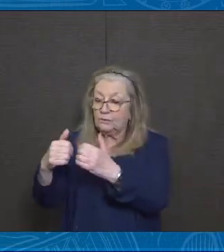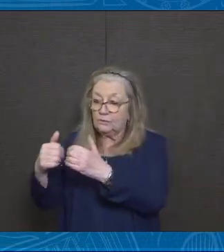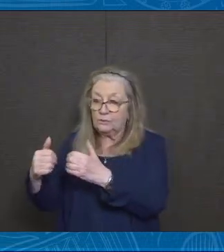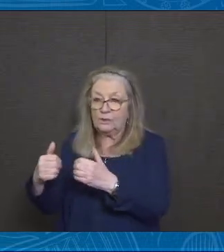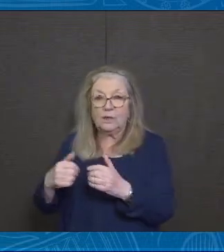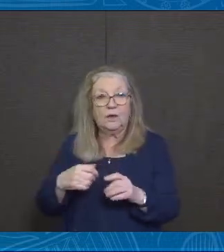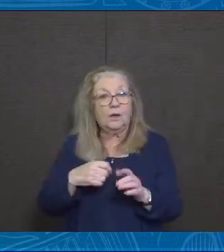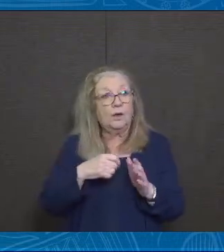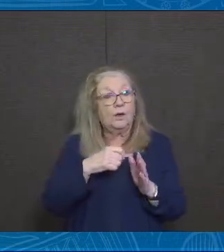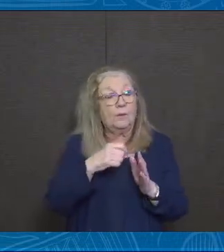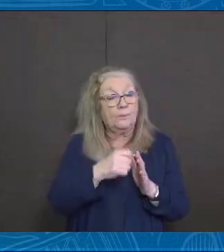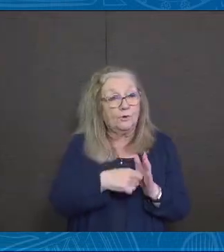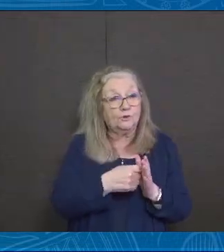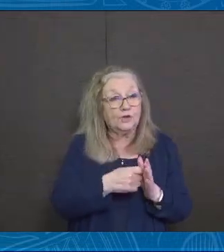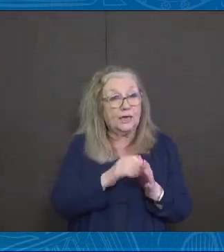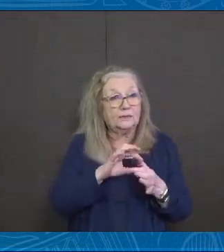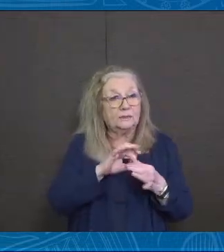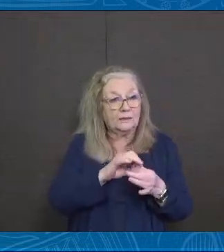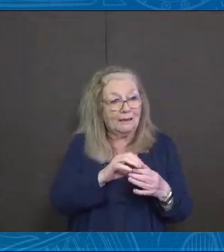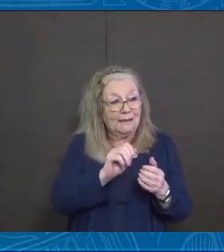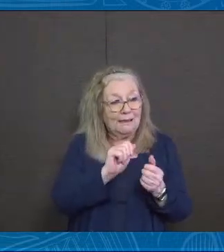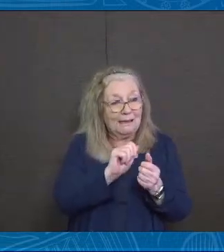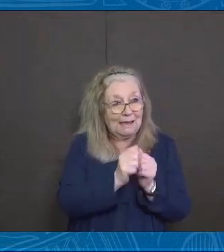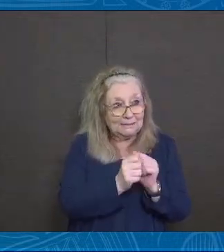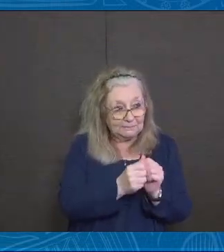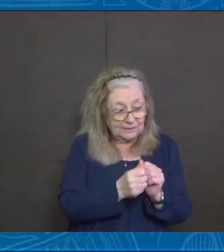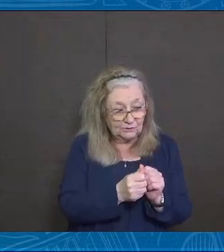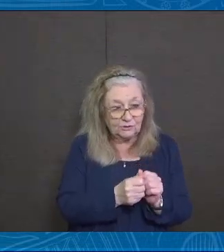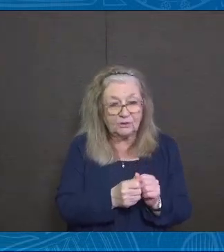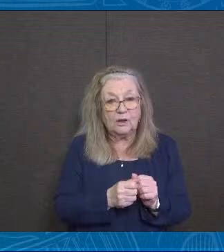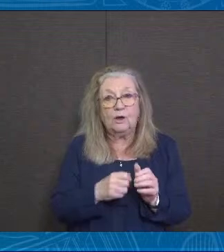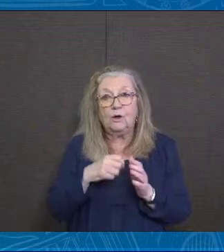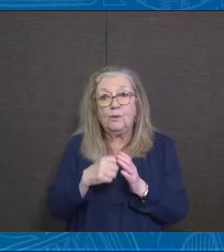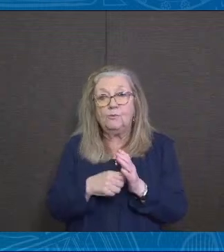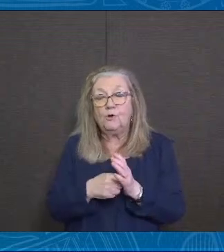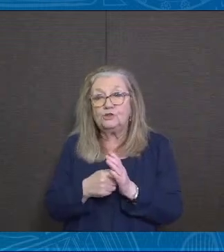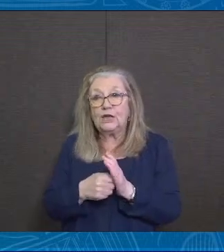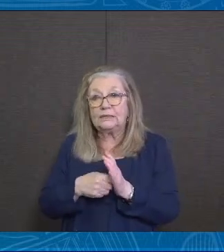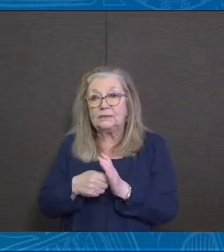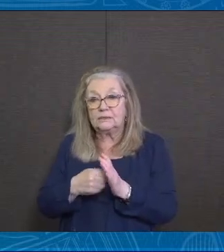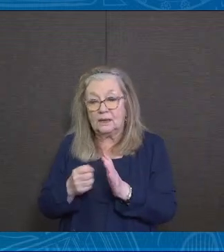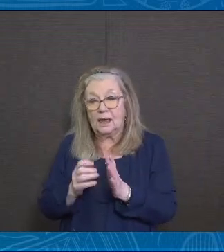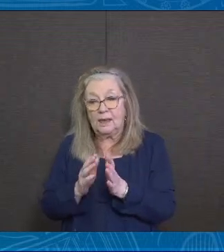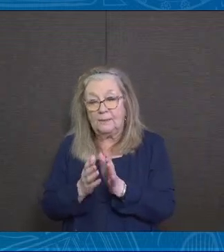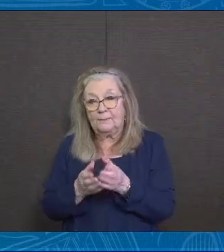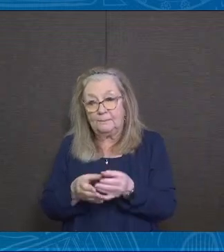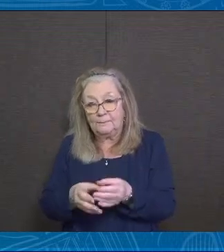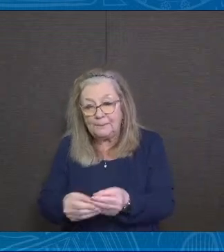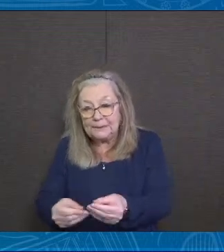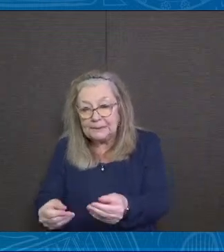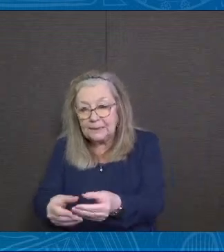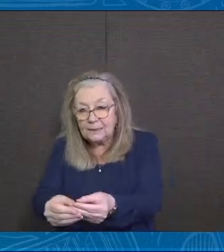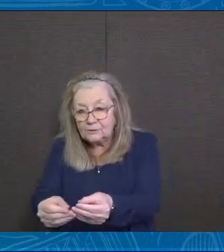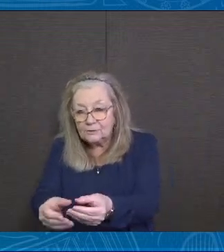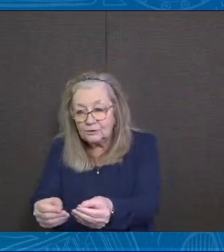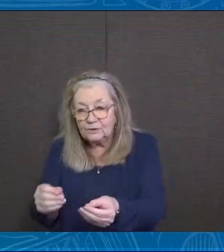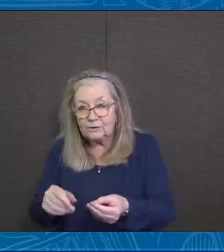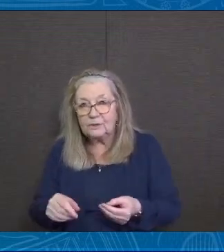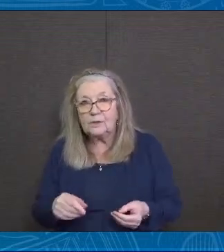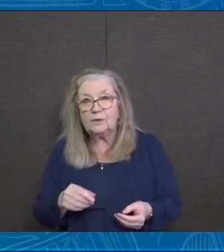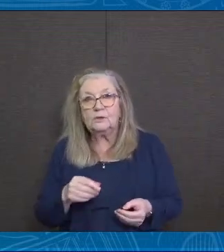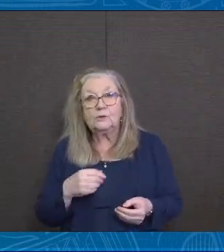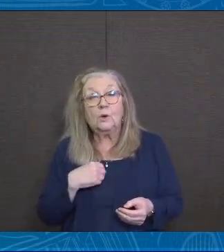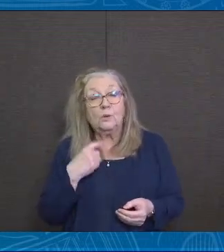between adaptation and mitigation projects. So we're happy to note that since the start of when we